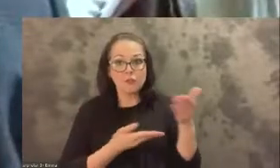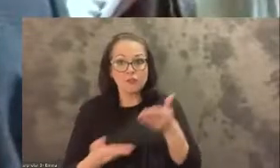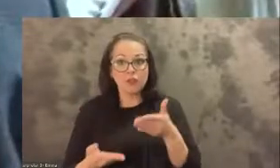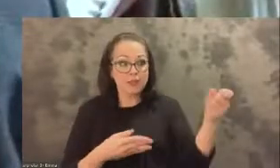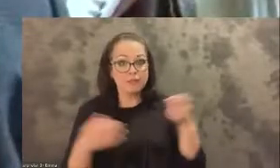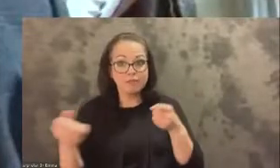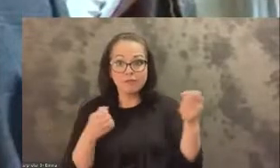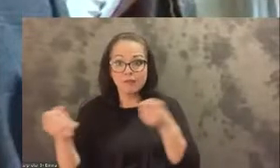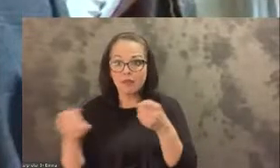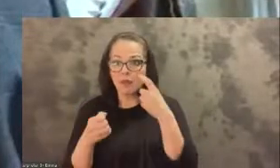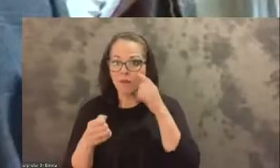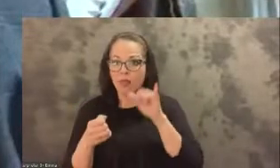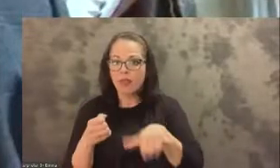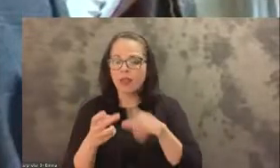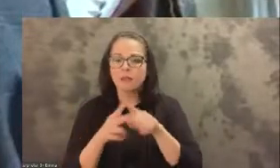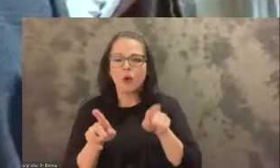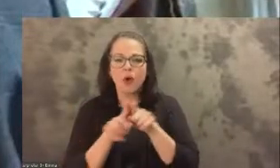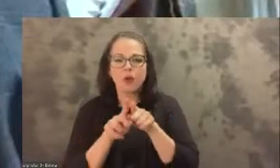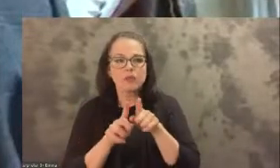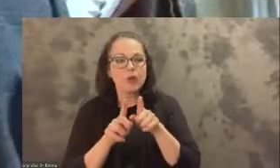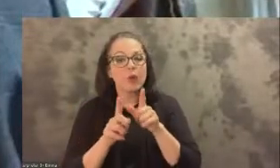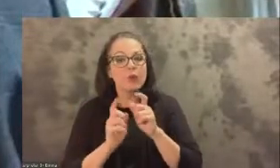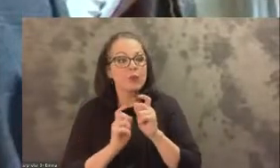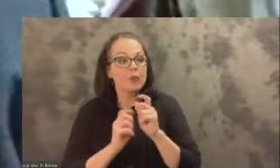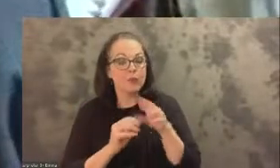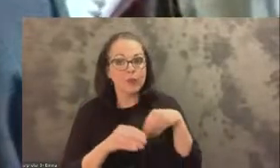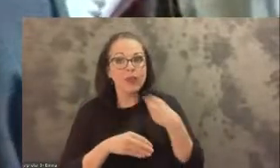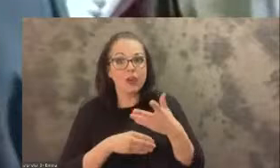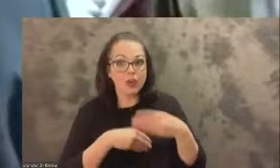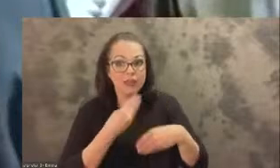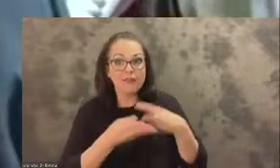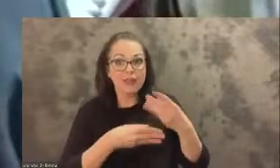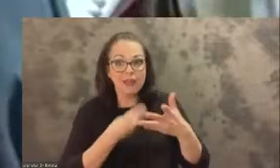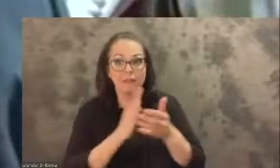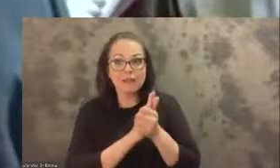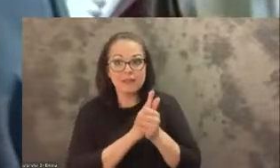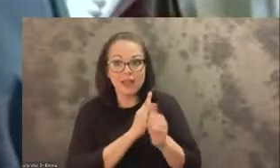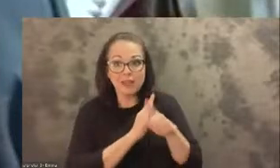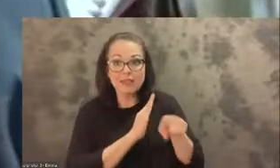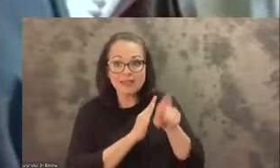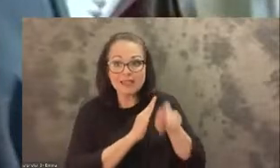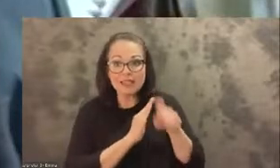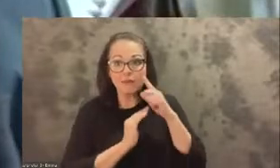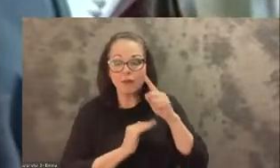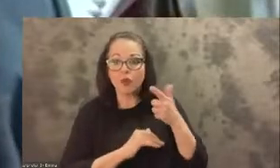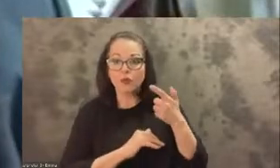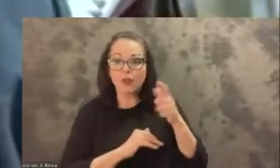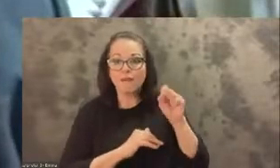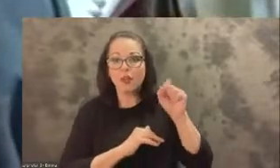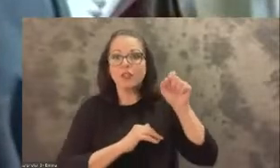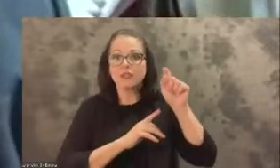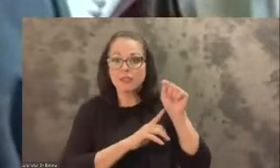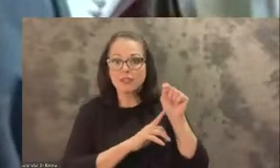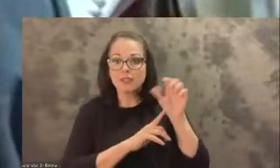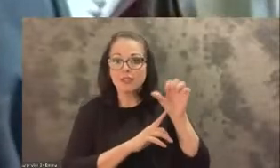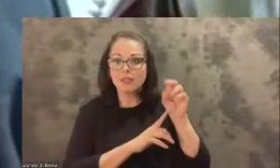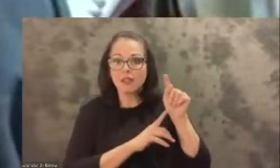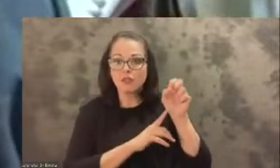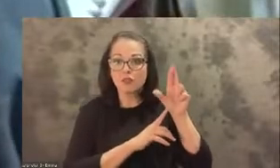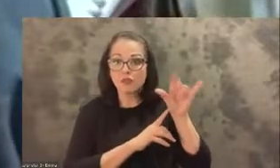board, but also that we're instilling in them the skill sets that are necessary for the 21st century to be able